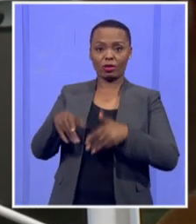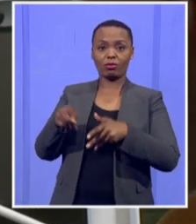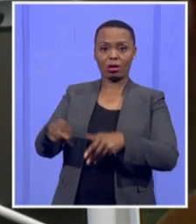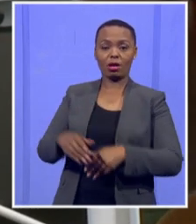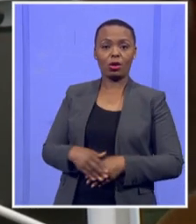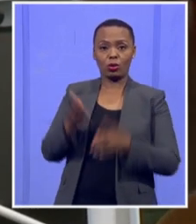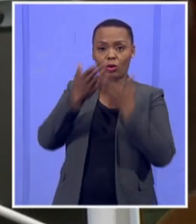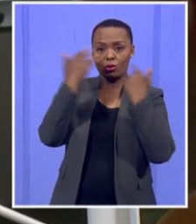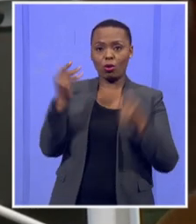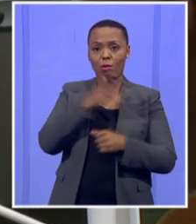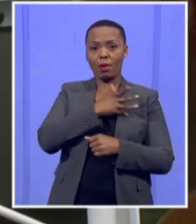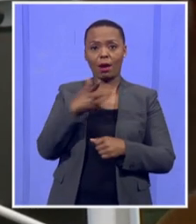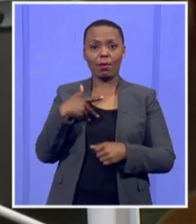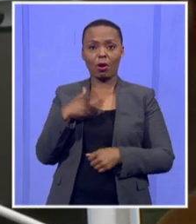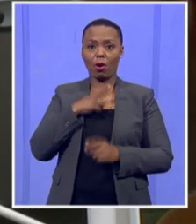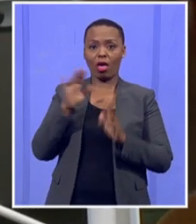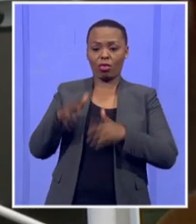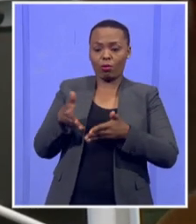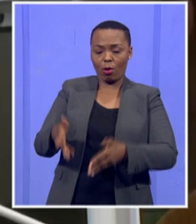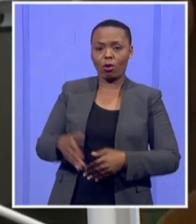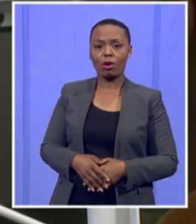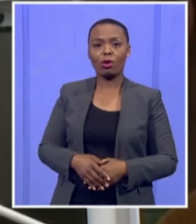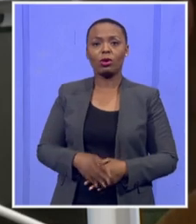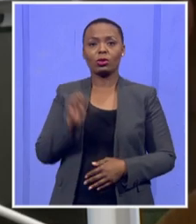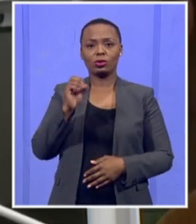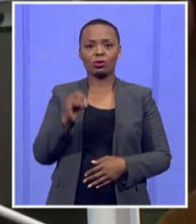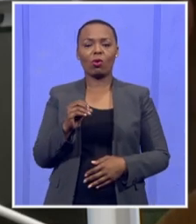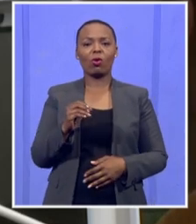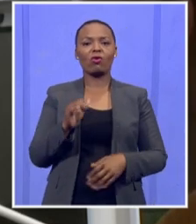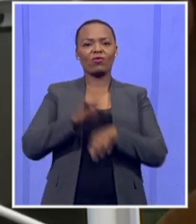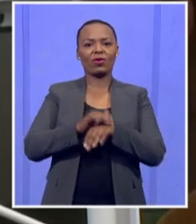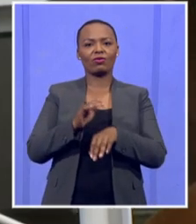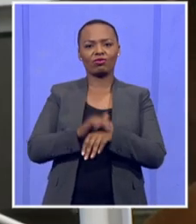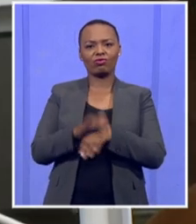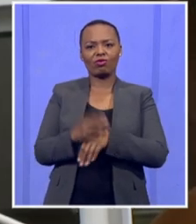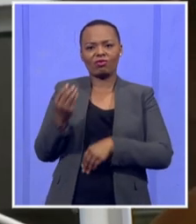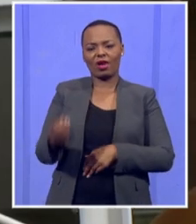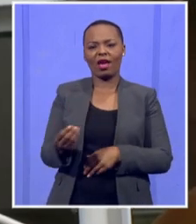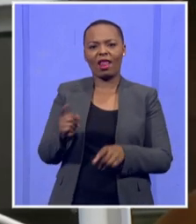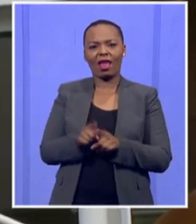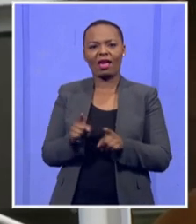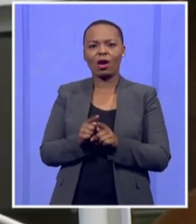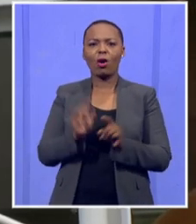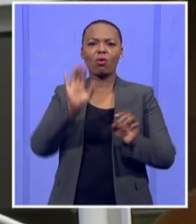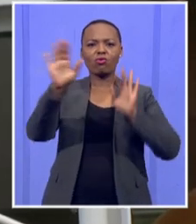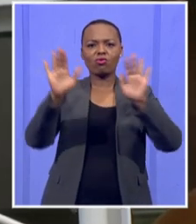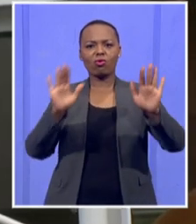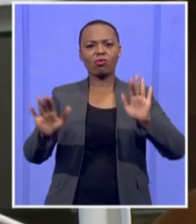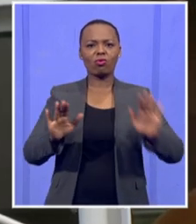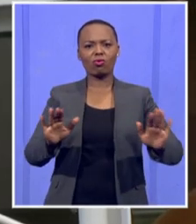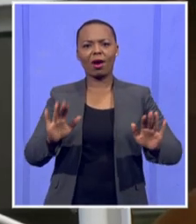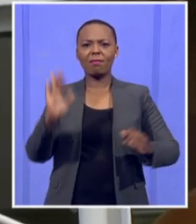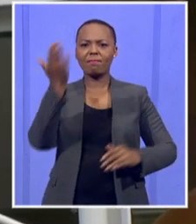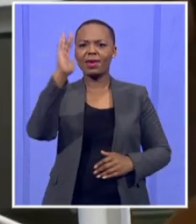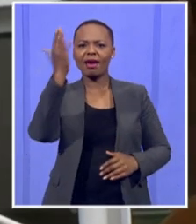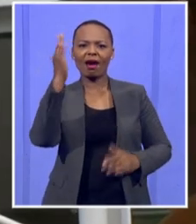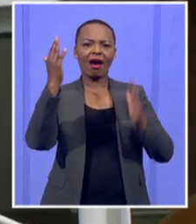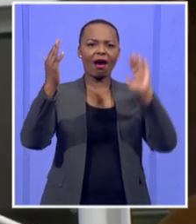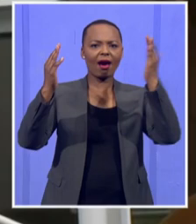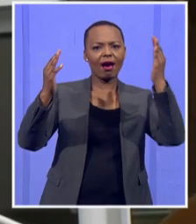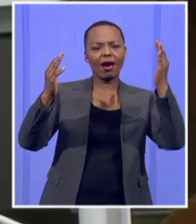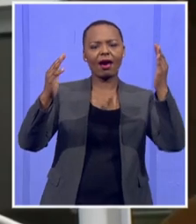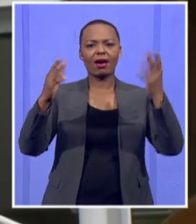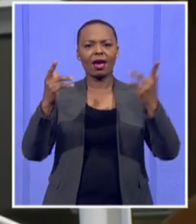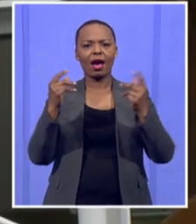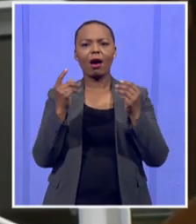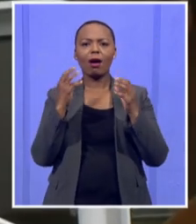understand why is your mommy leaving you here. So we make it as child-friendly for them as possible. You see the murals on the walls, all the teddy bears and the balloons and so on.